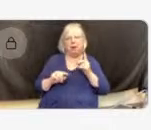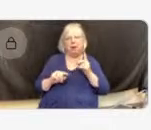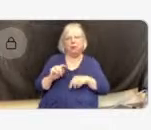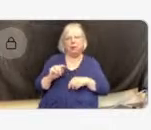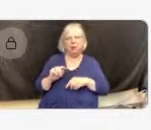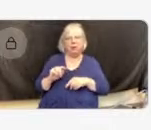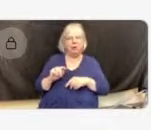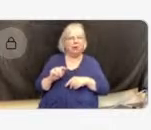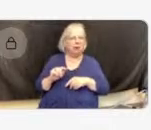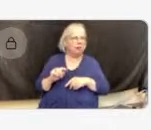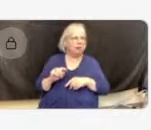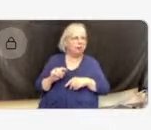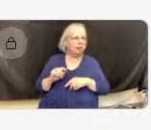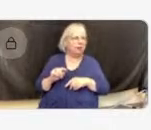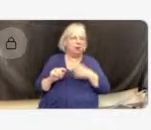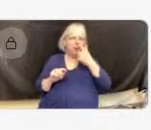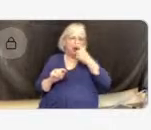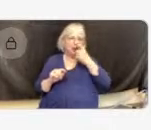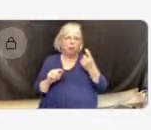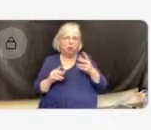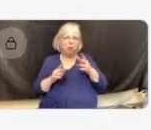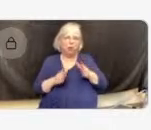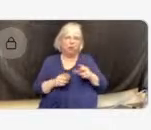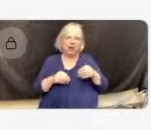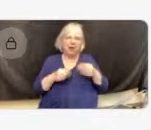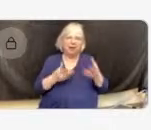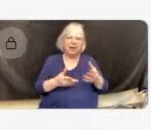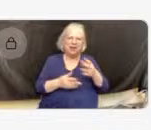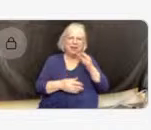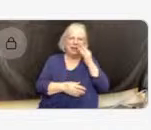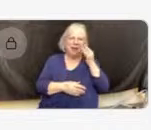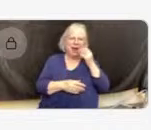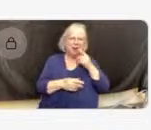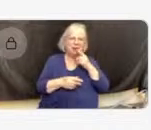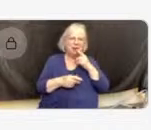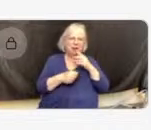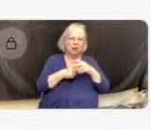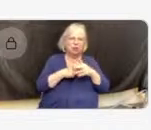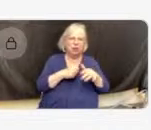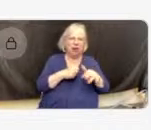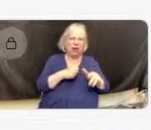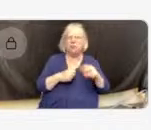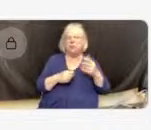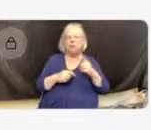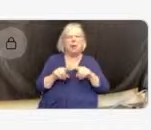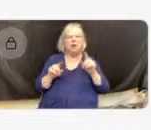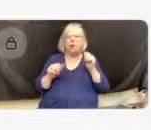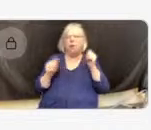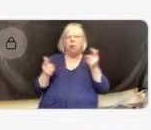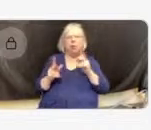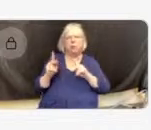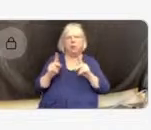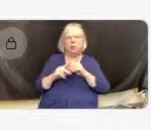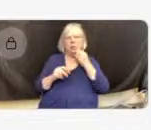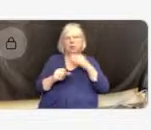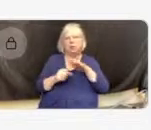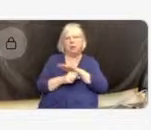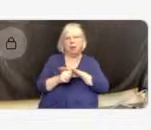had me getting a cat out of a drain and she didn't know who to call. Because everyone has my number.